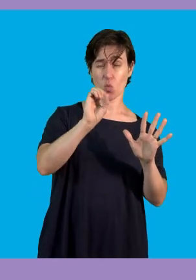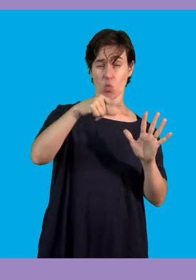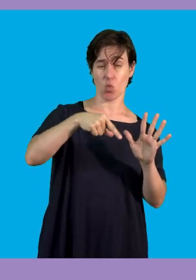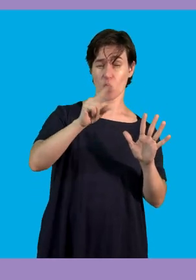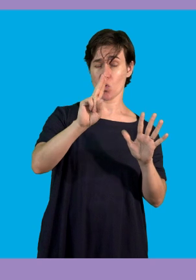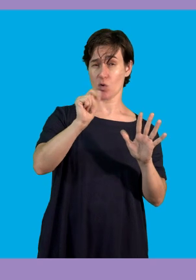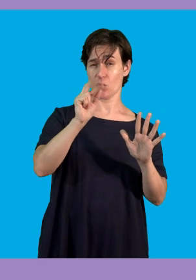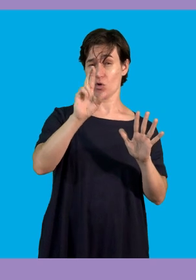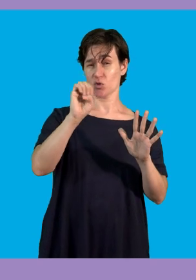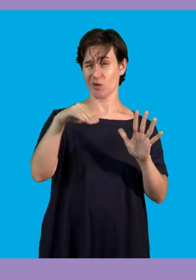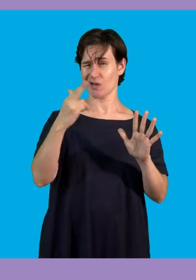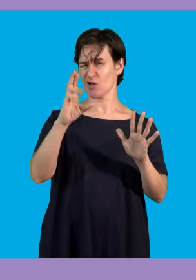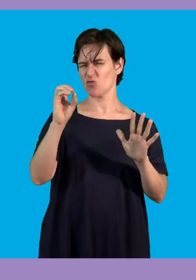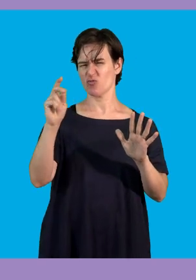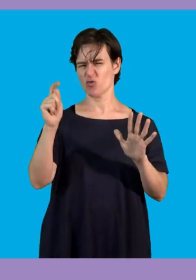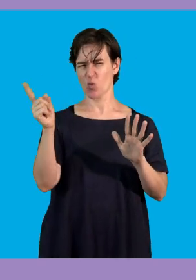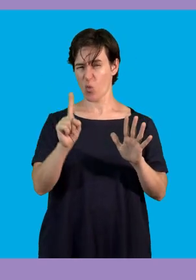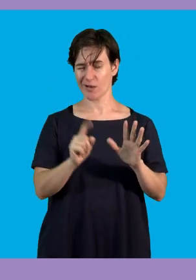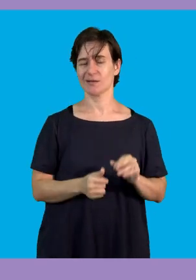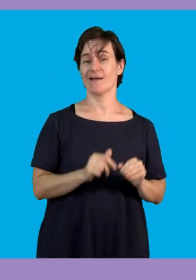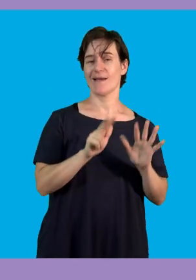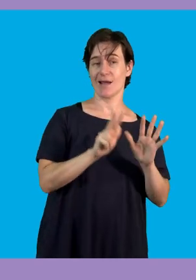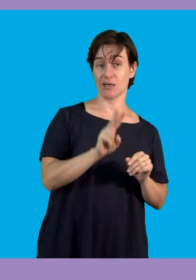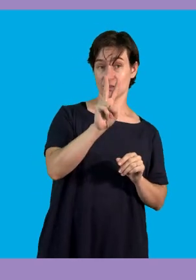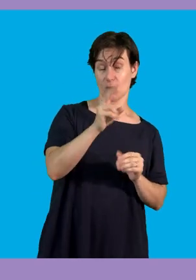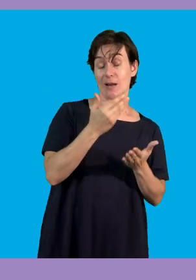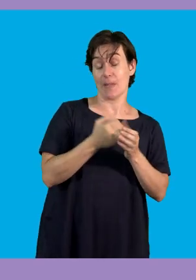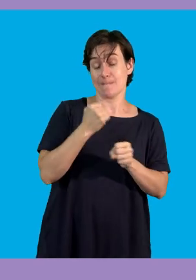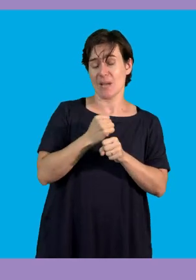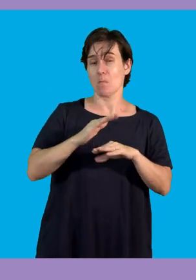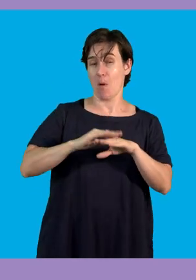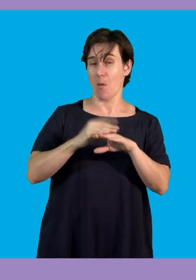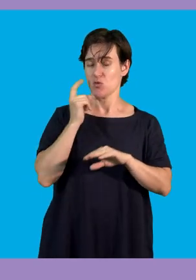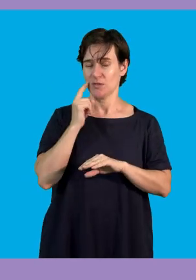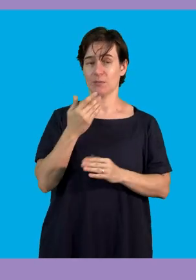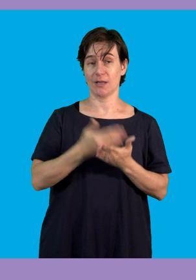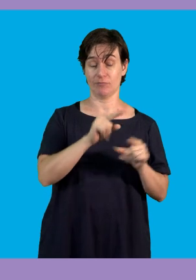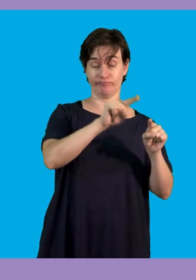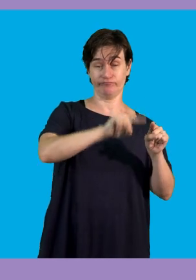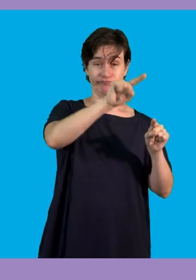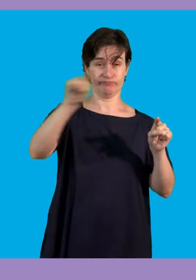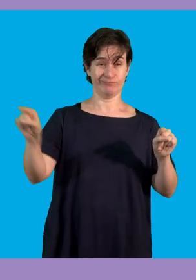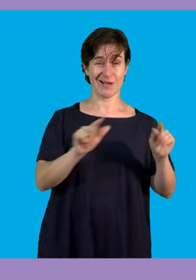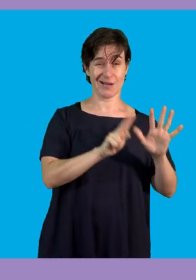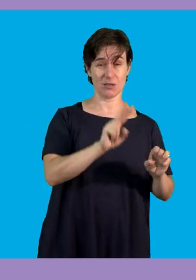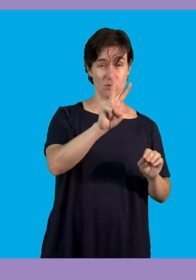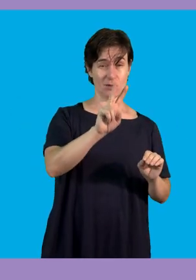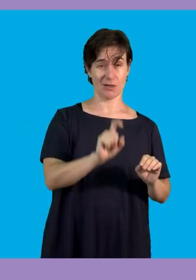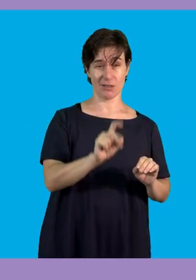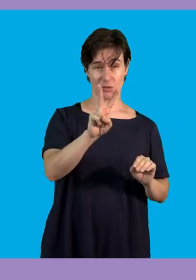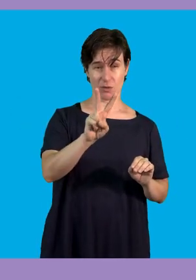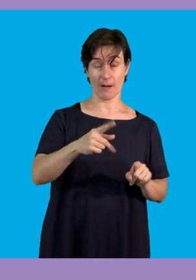can be expressed as h squared x squared. And on